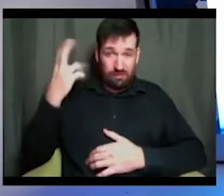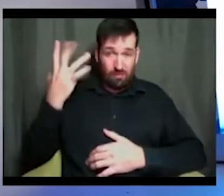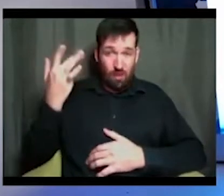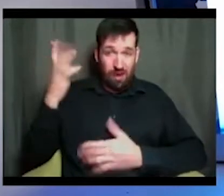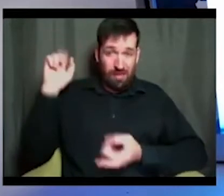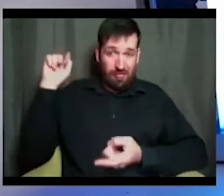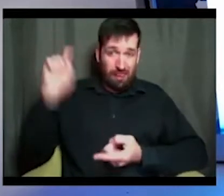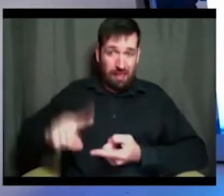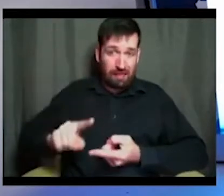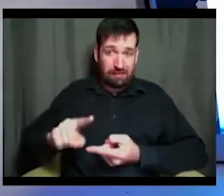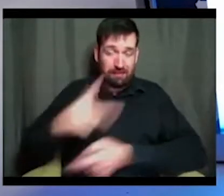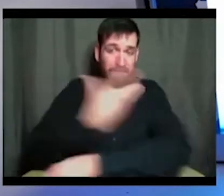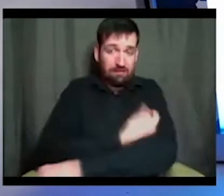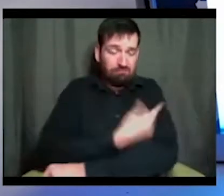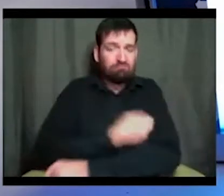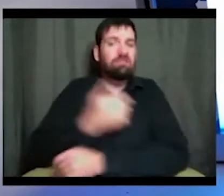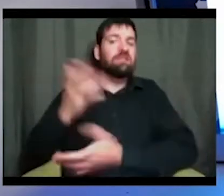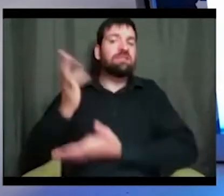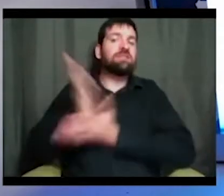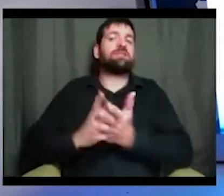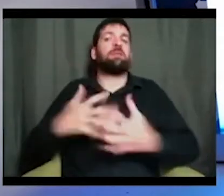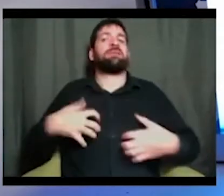among minorities due to,